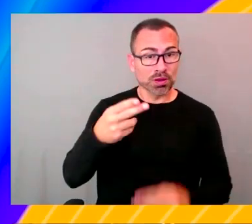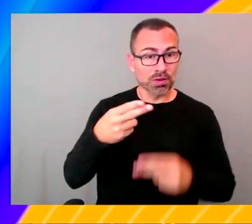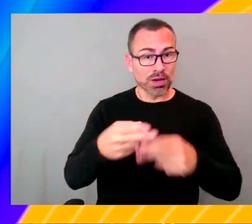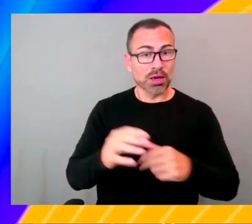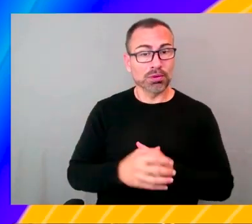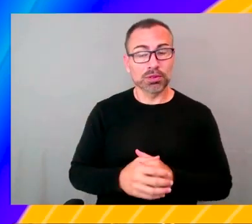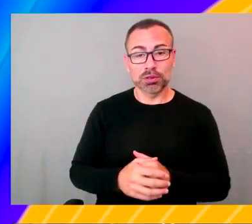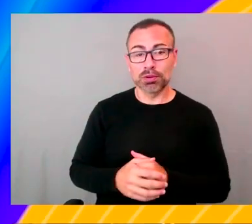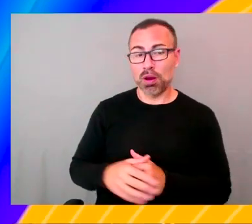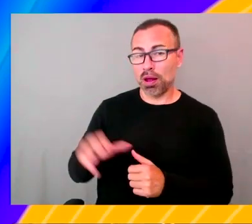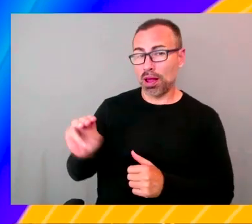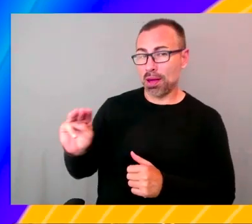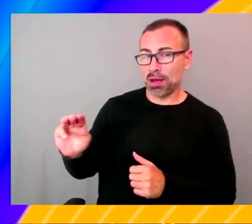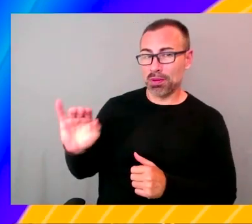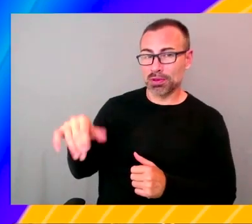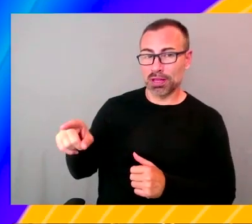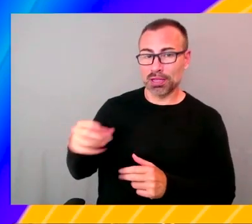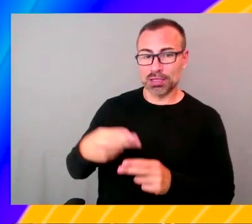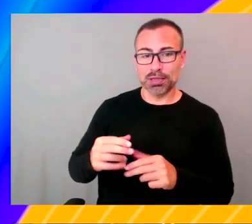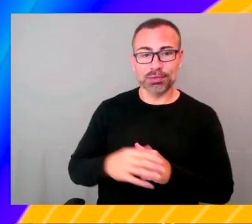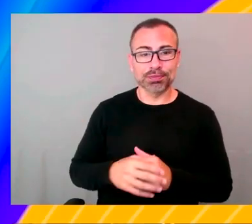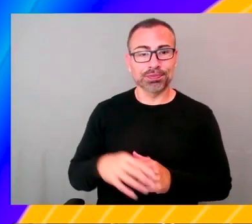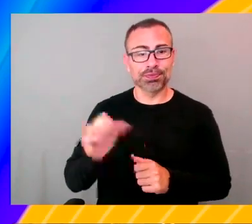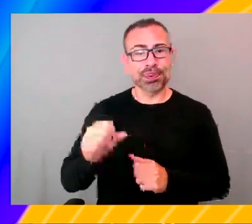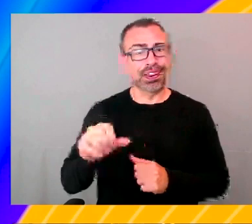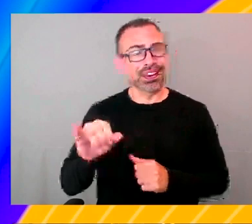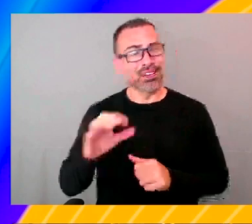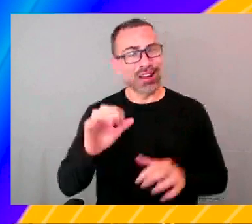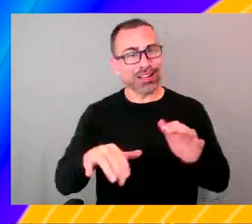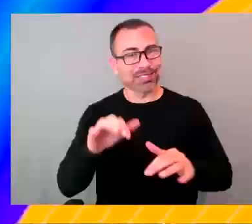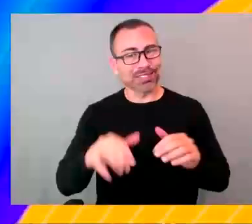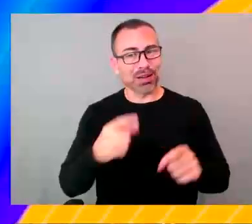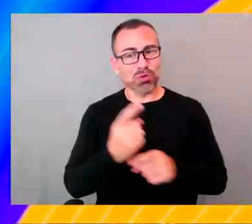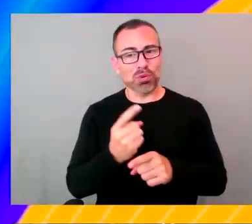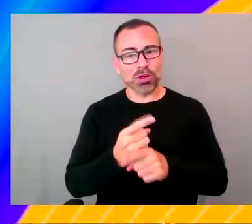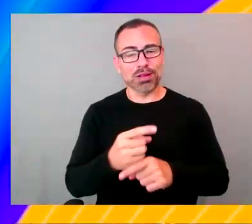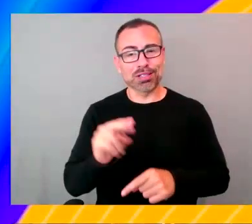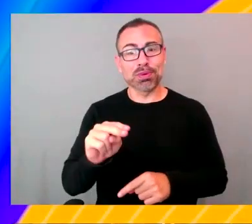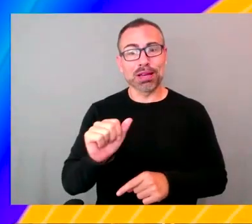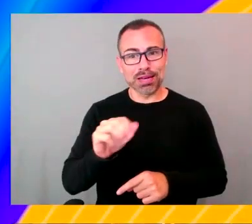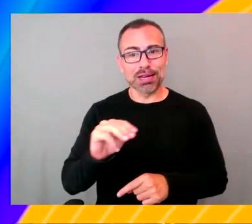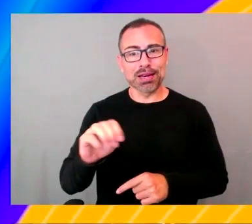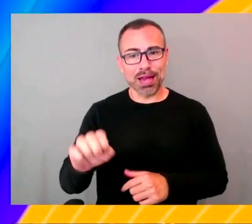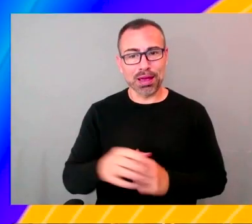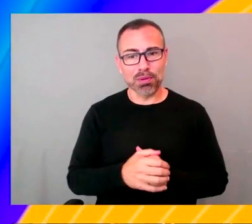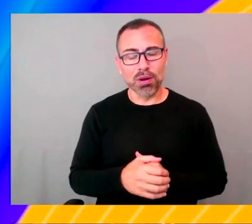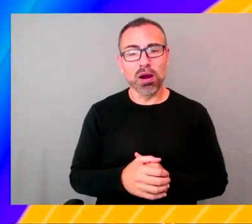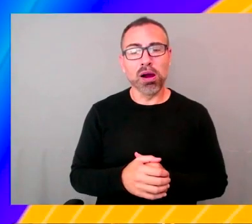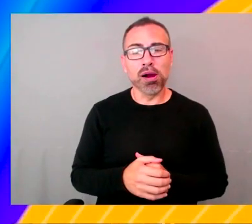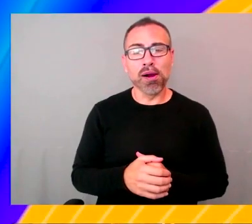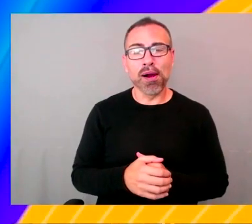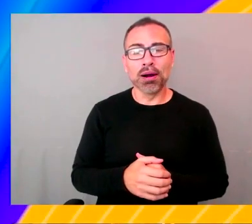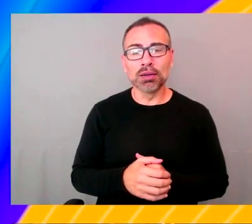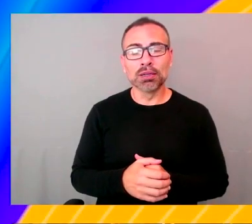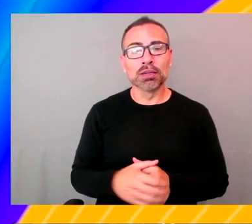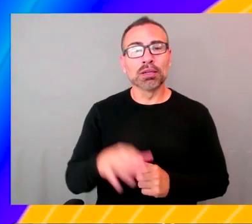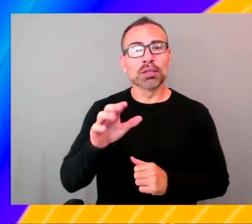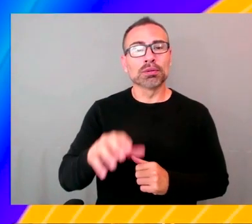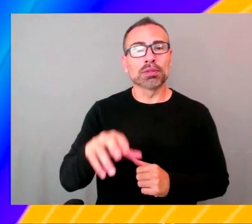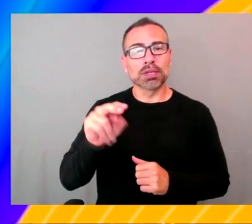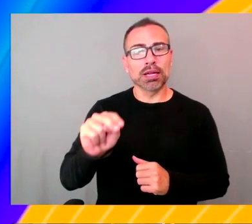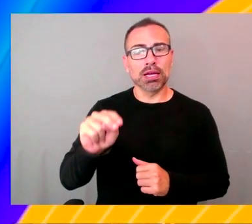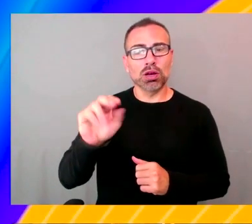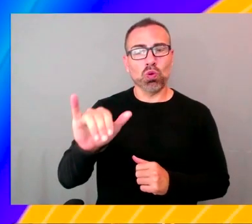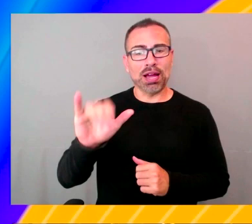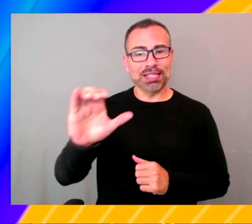got it. No, I need to actually type properly. Name. And we're going to go NYC Summit. Yeah. We're going